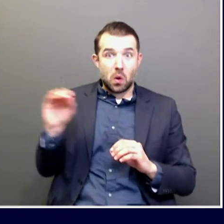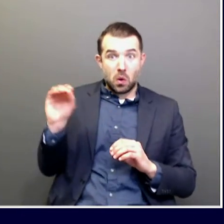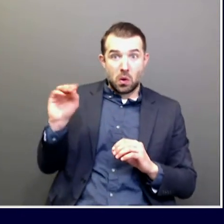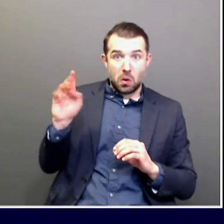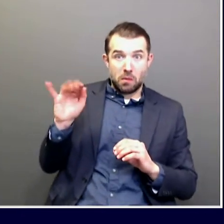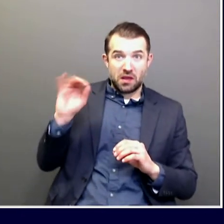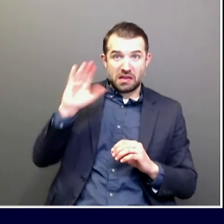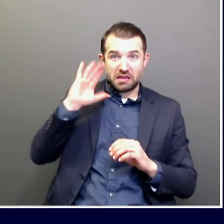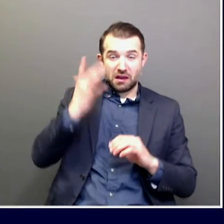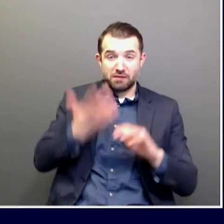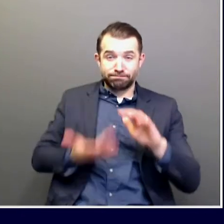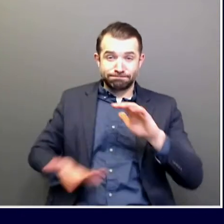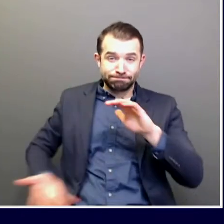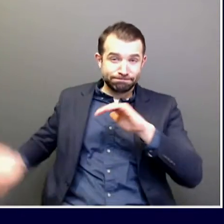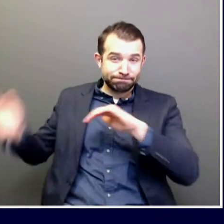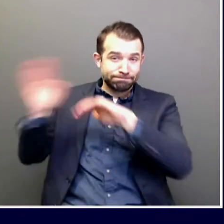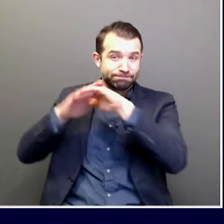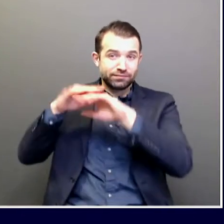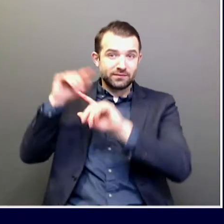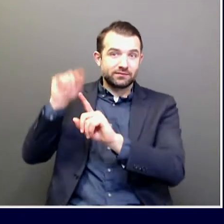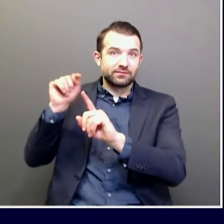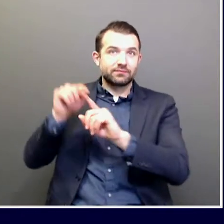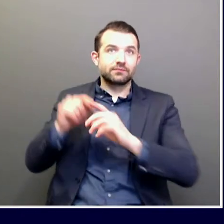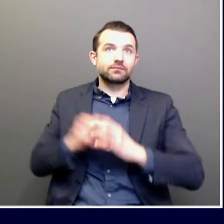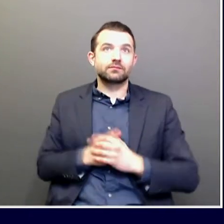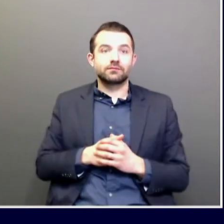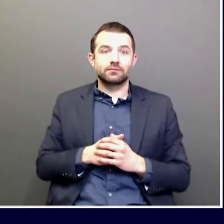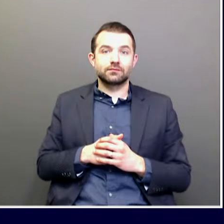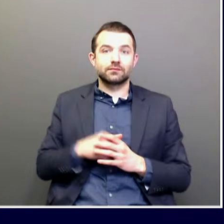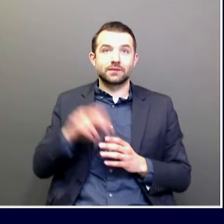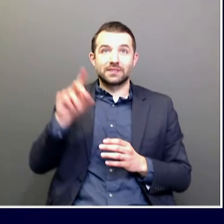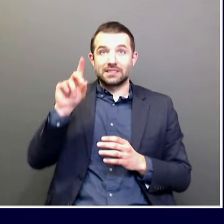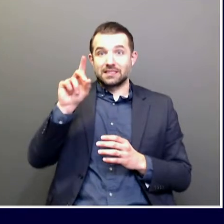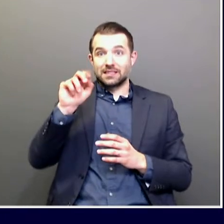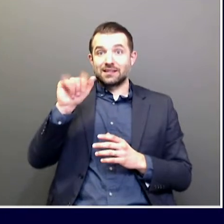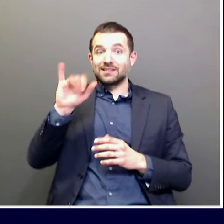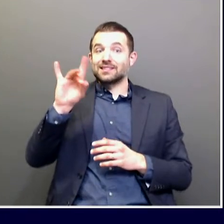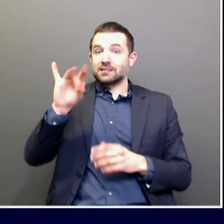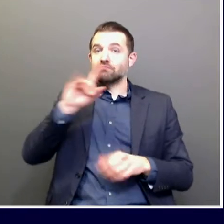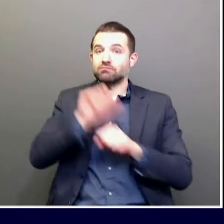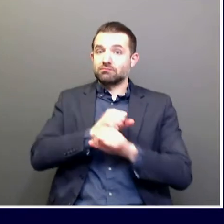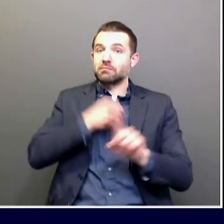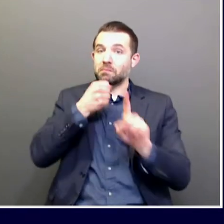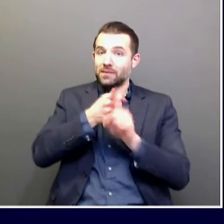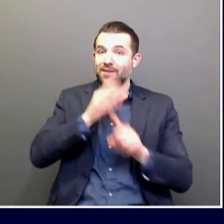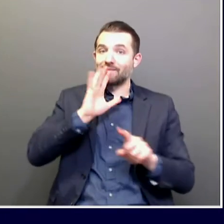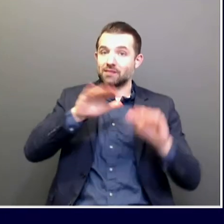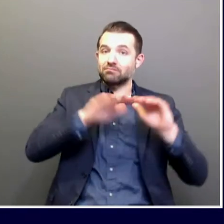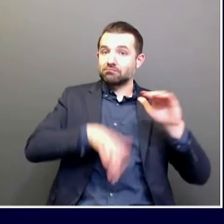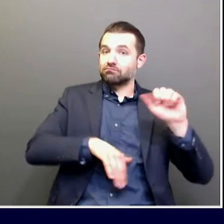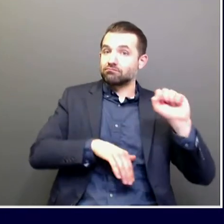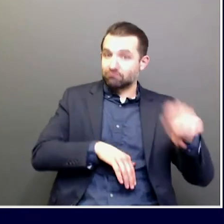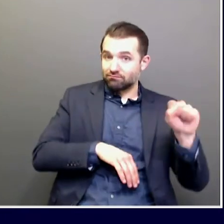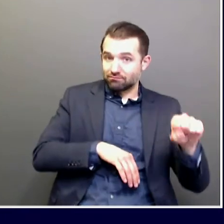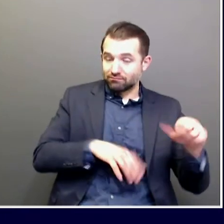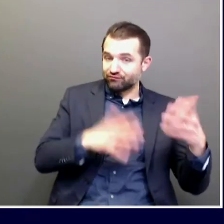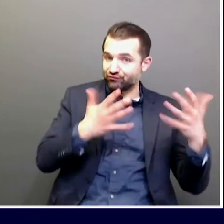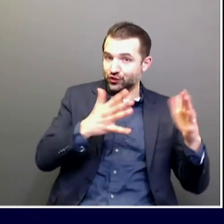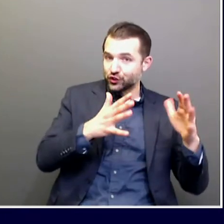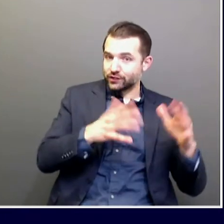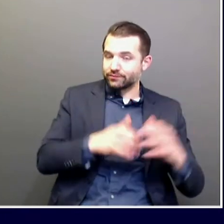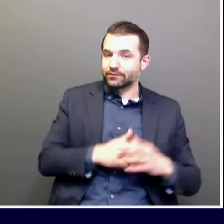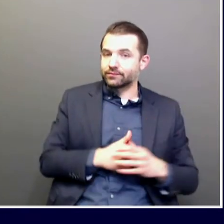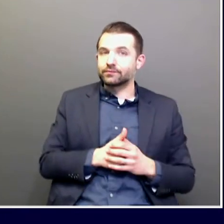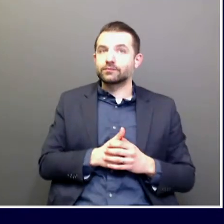characterized by is putting to bed the notion that kids can't get COVID or don't get it or don't transmit it. They